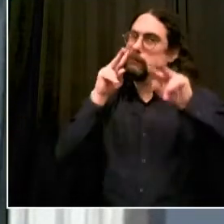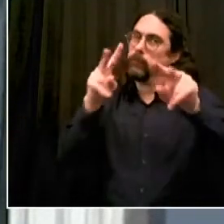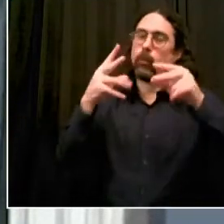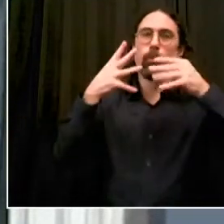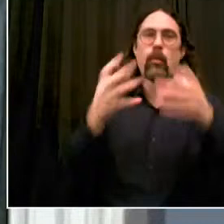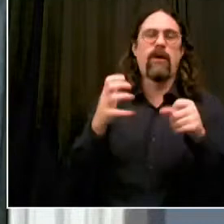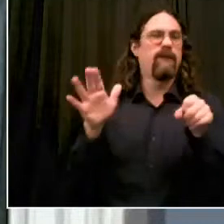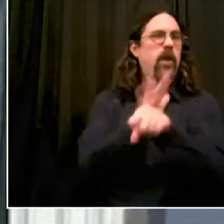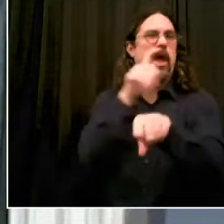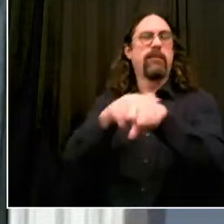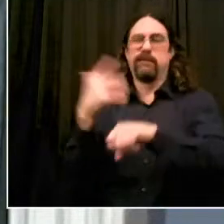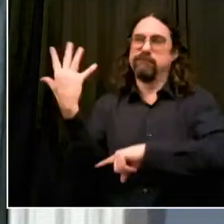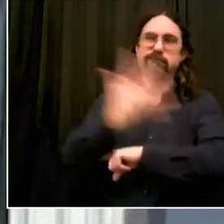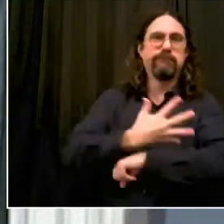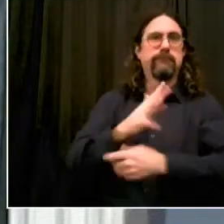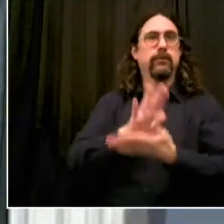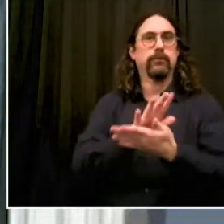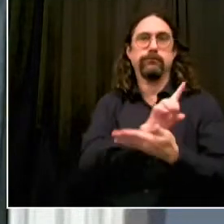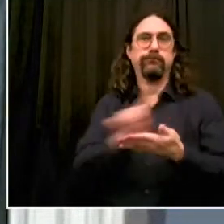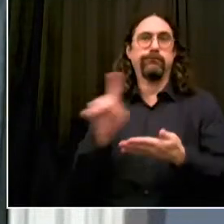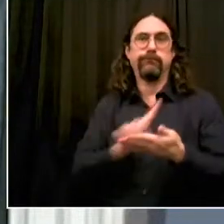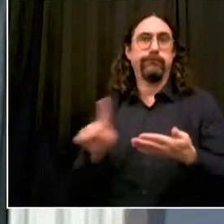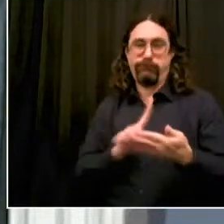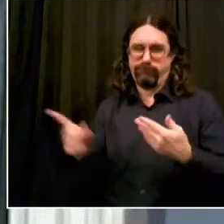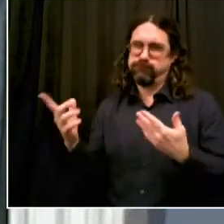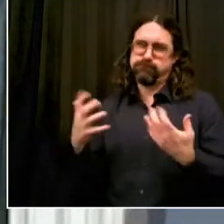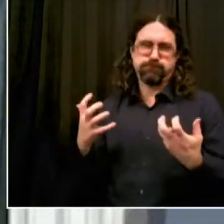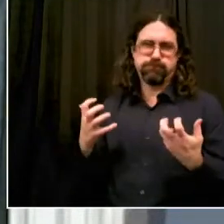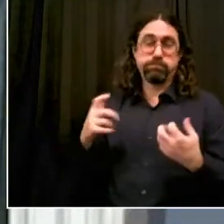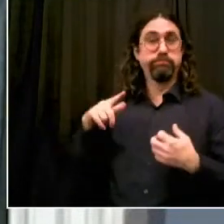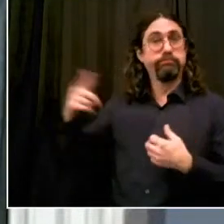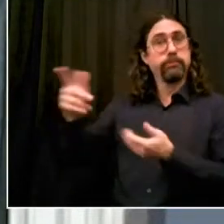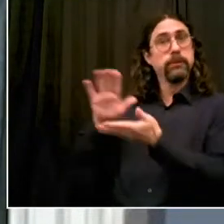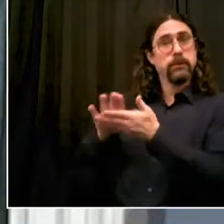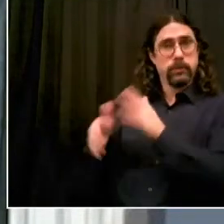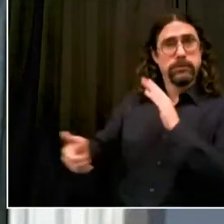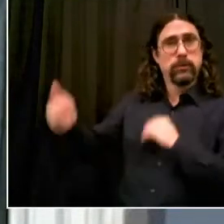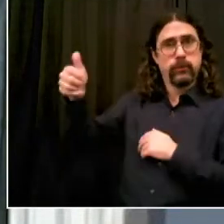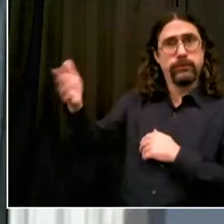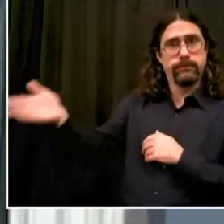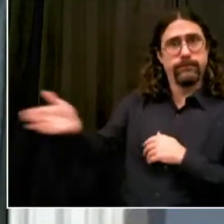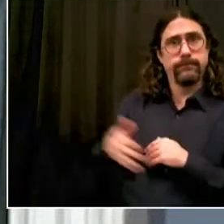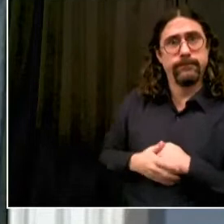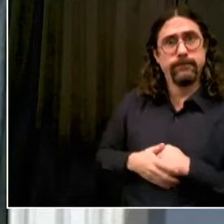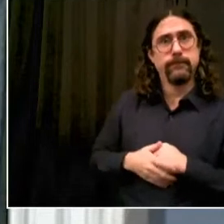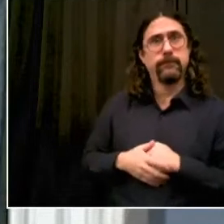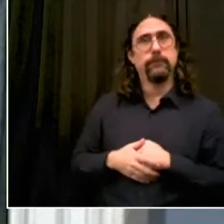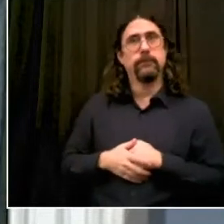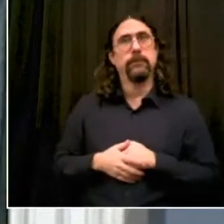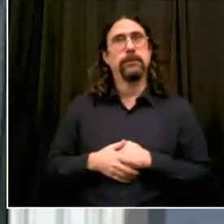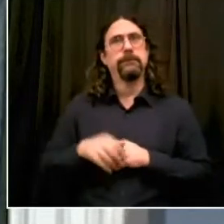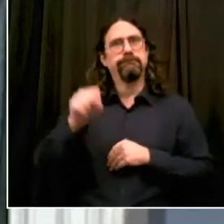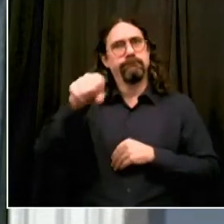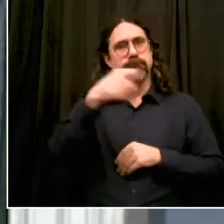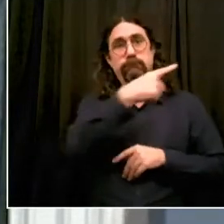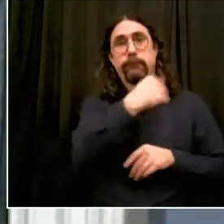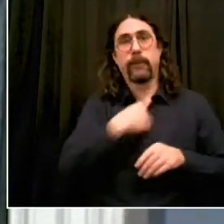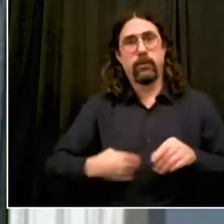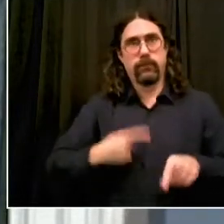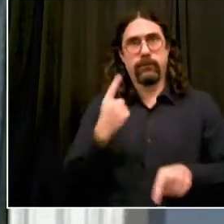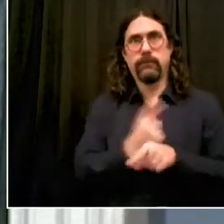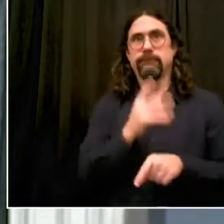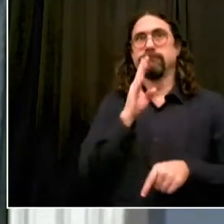go right on December 7th, some schools will need a little bit more time. That's part of the calculus involved with reprogramming schools.